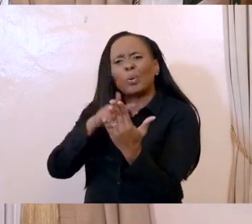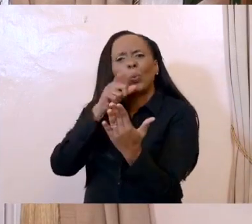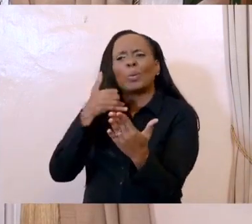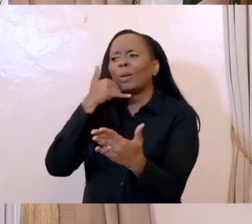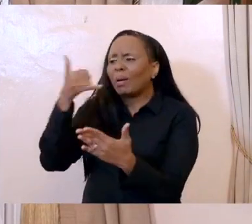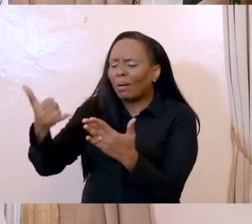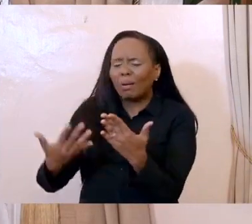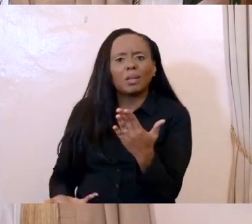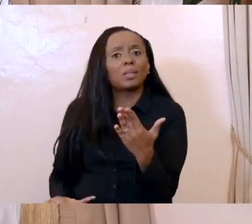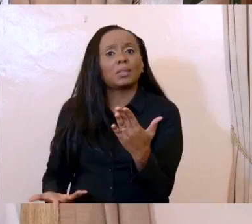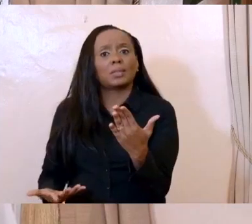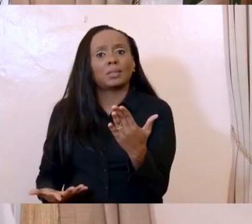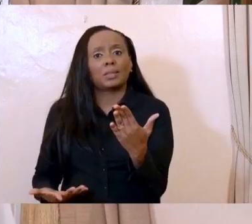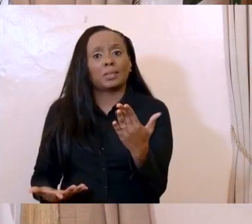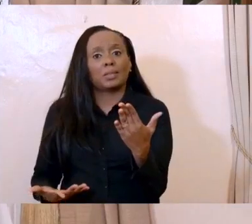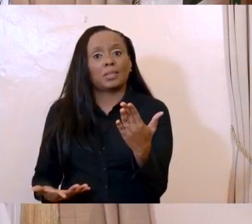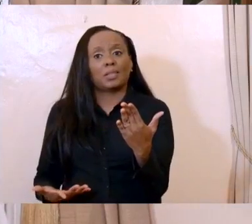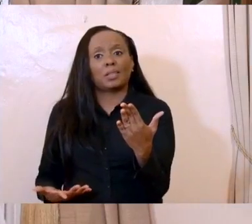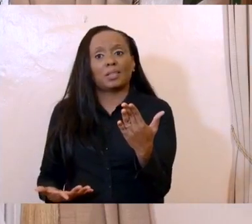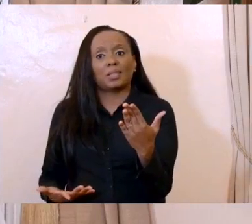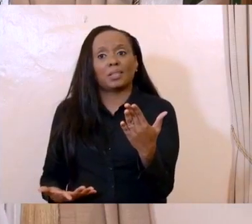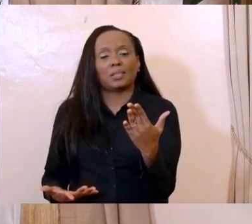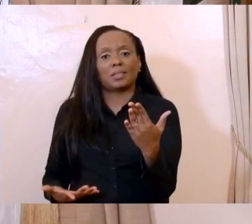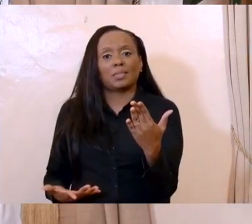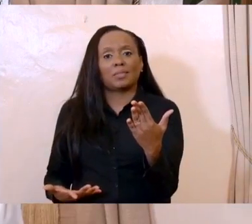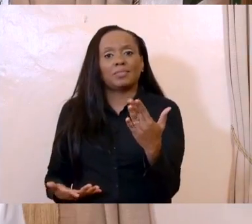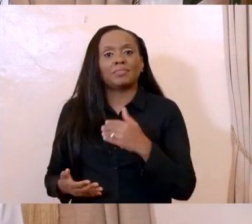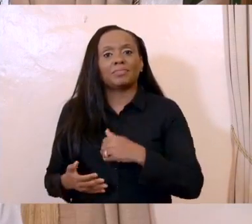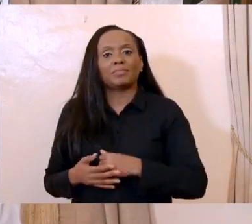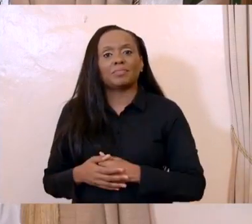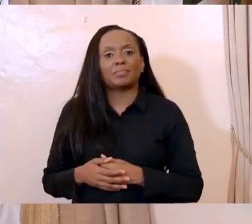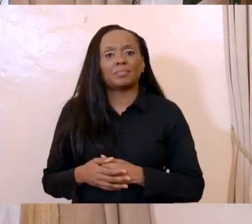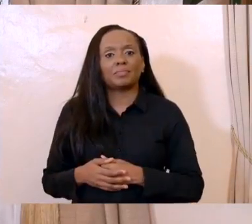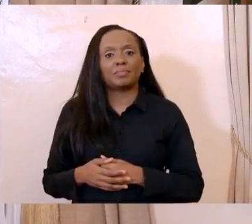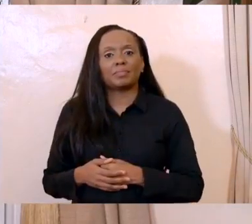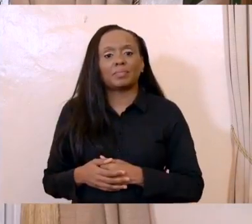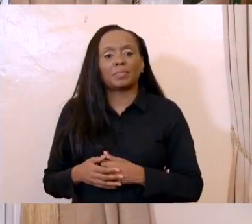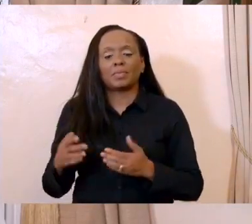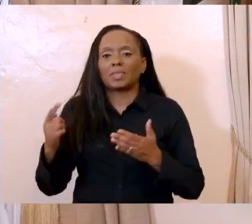next. Sometimes the only thing that stops us is not calling